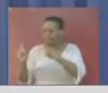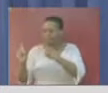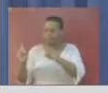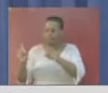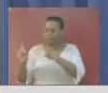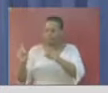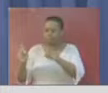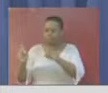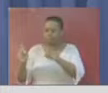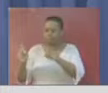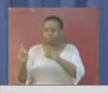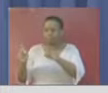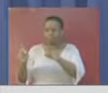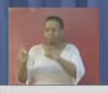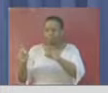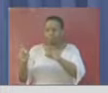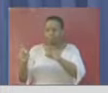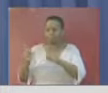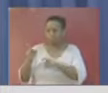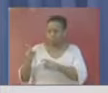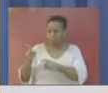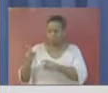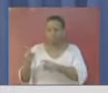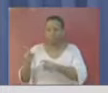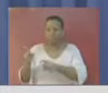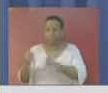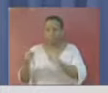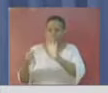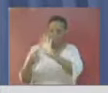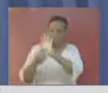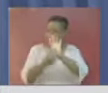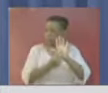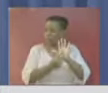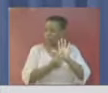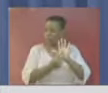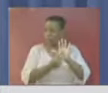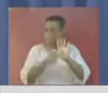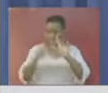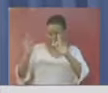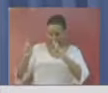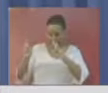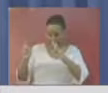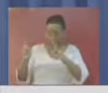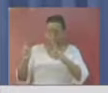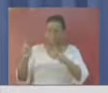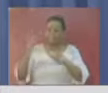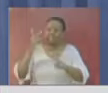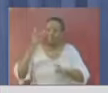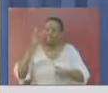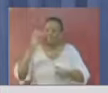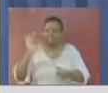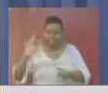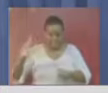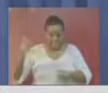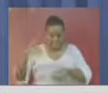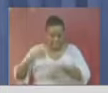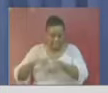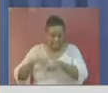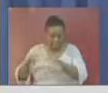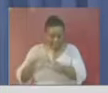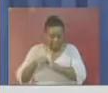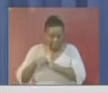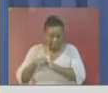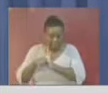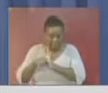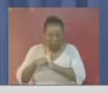you present your negative, that second negative, as we call it, on the 6th day when we test you, once you present thereafter, you'll